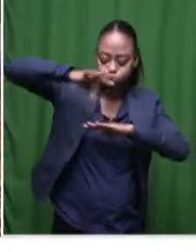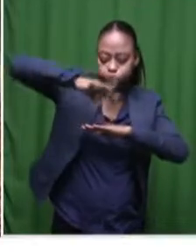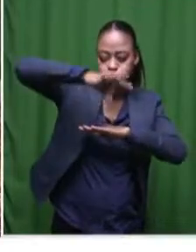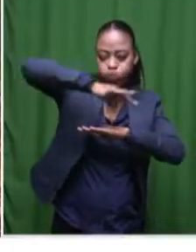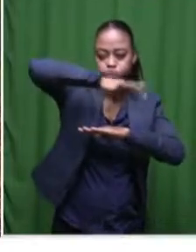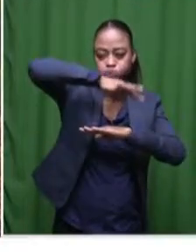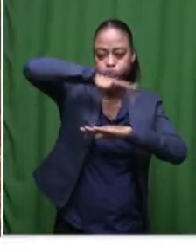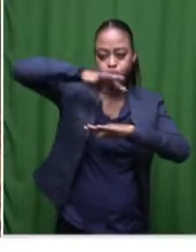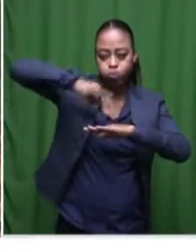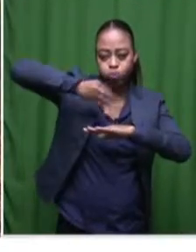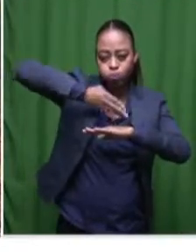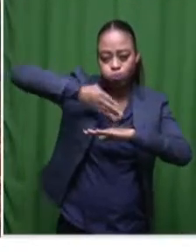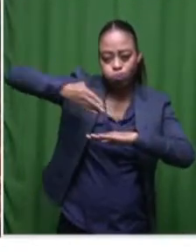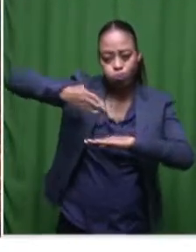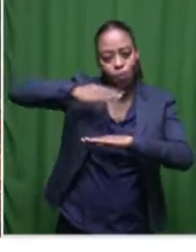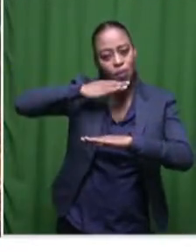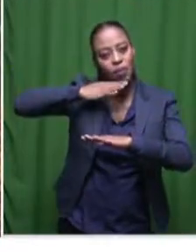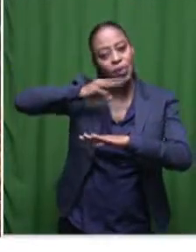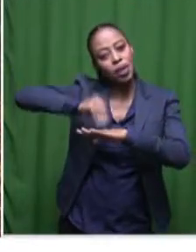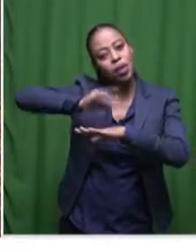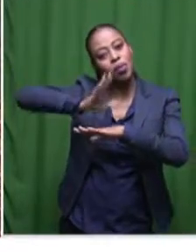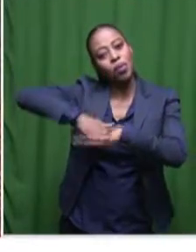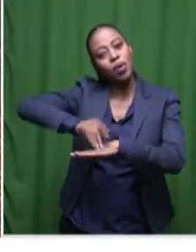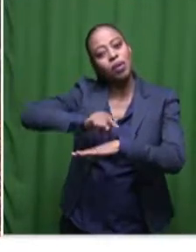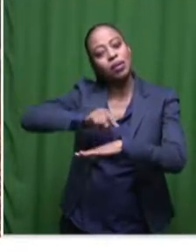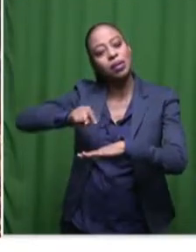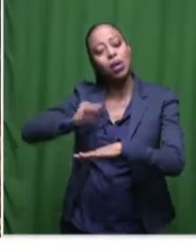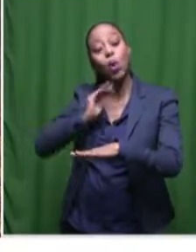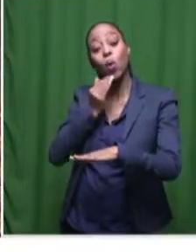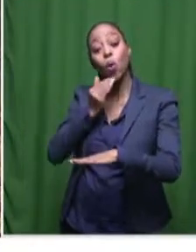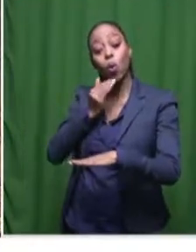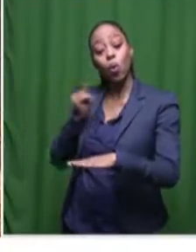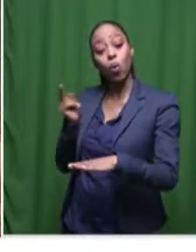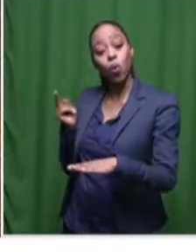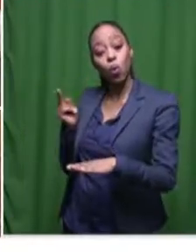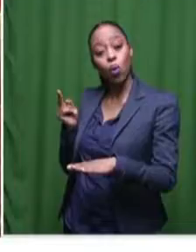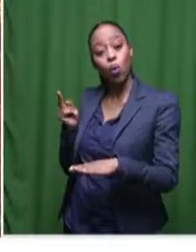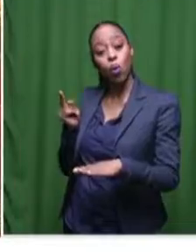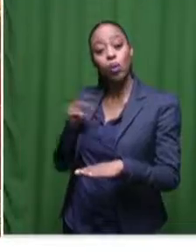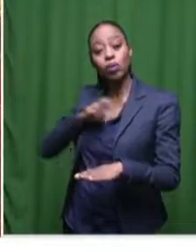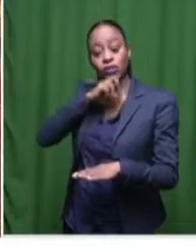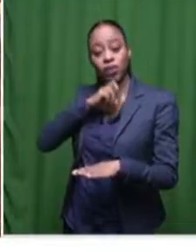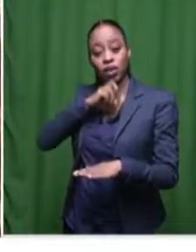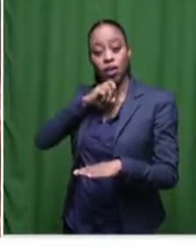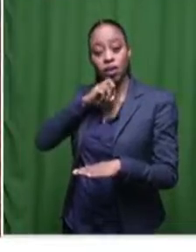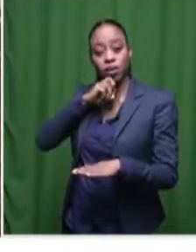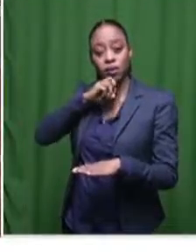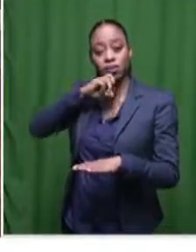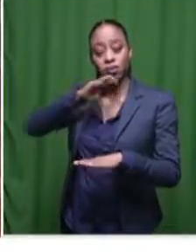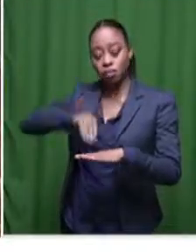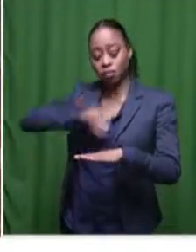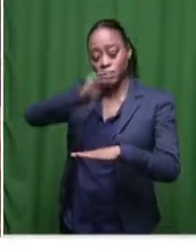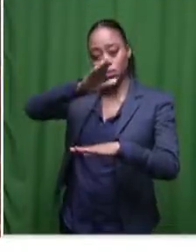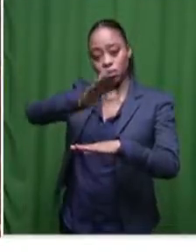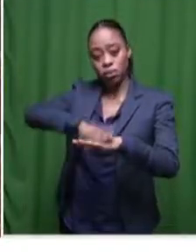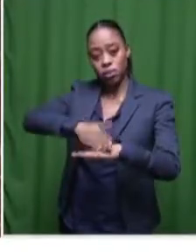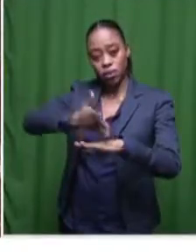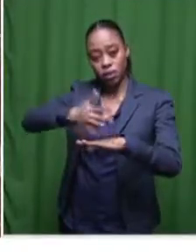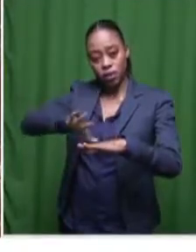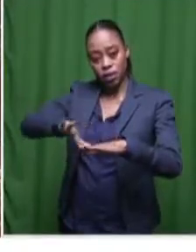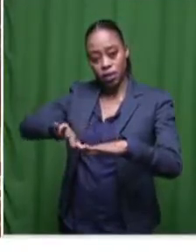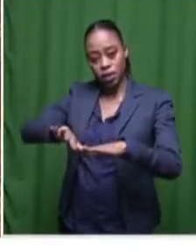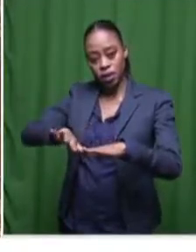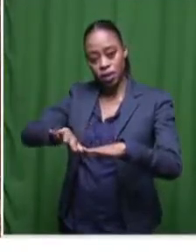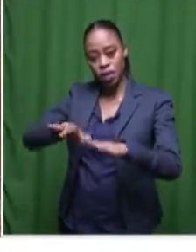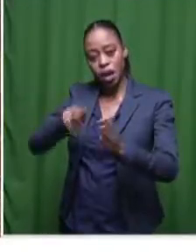them, and it's this was actually put there by King Charles. He put this on top of the coffin with a little